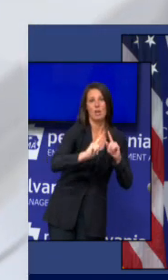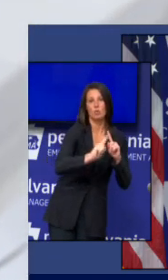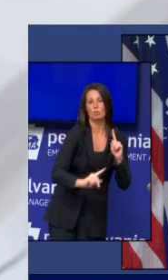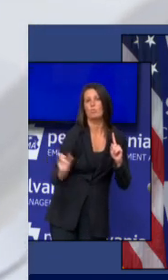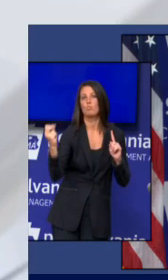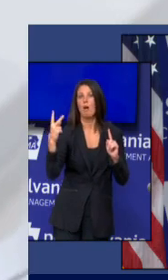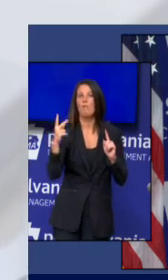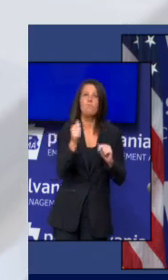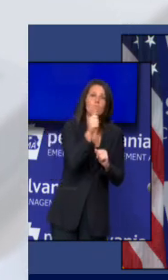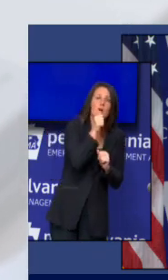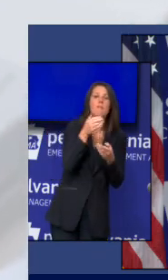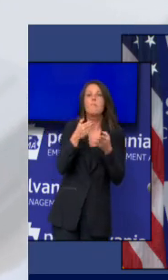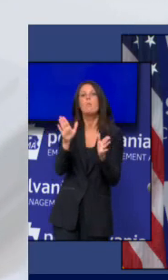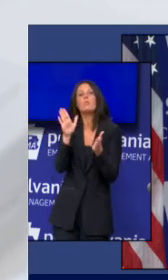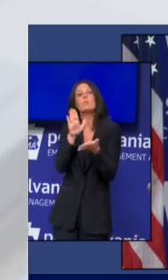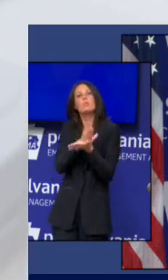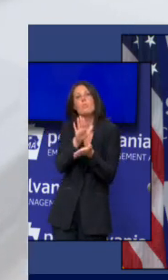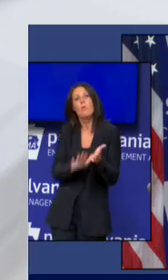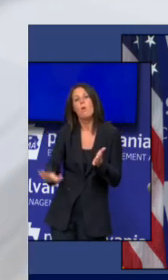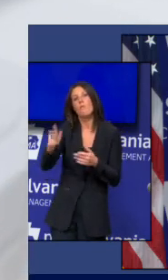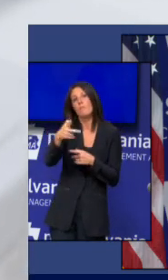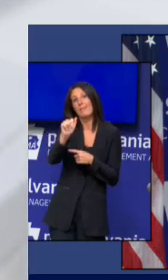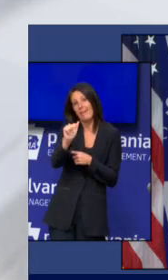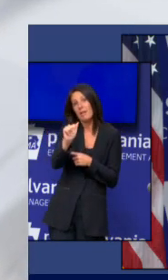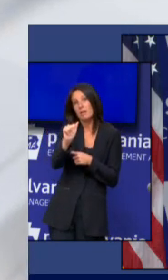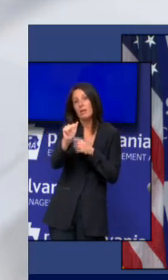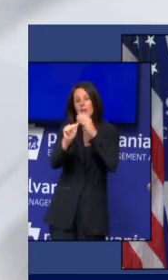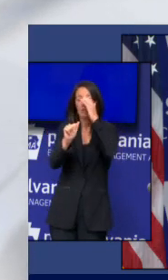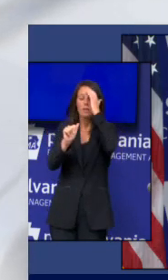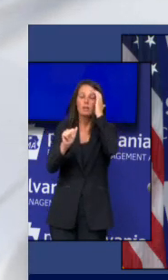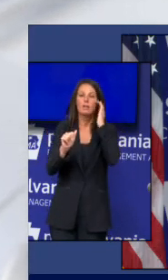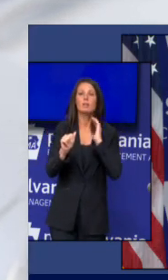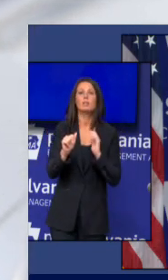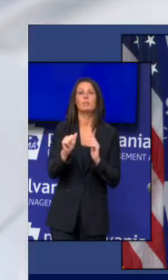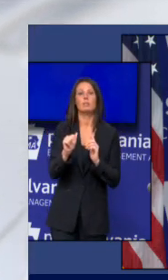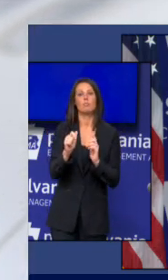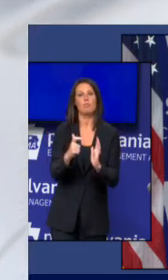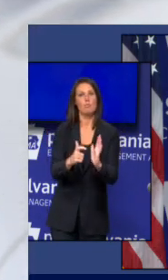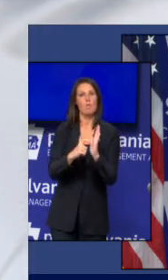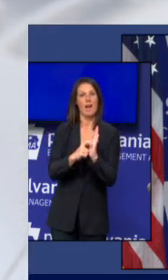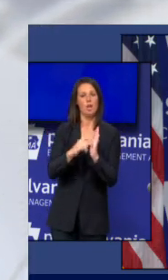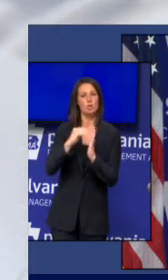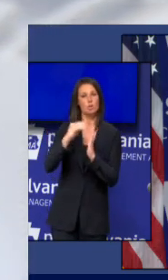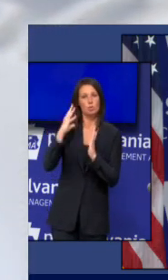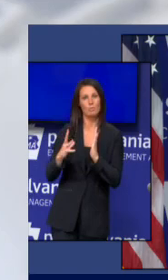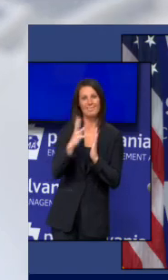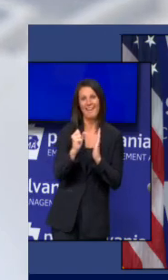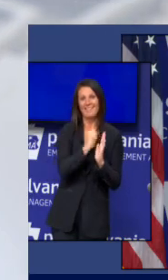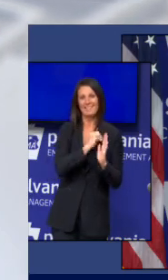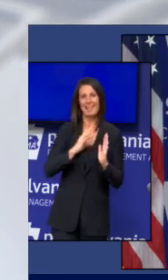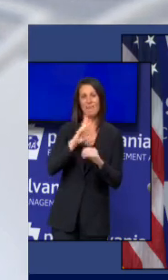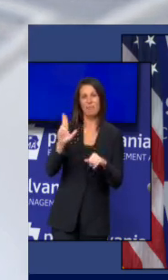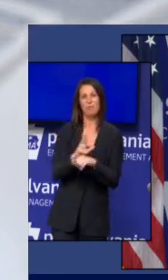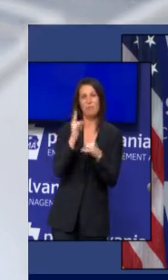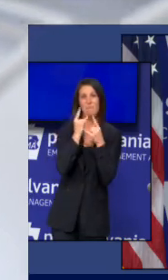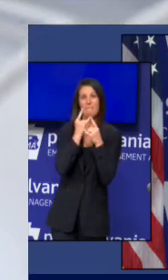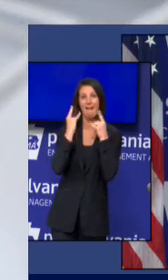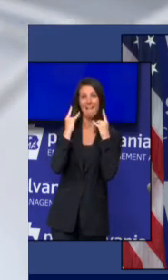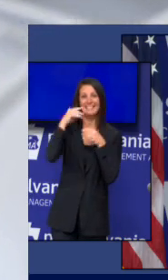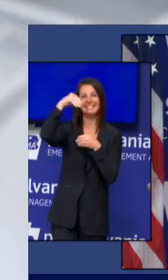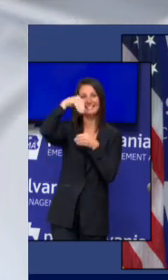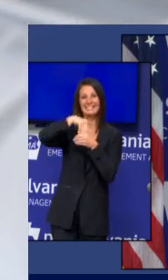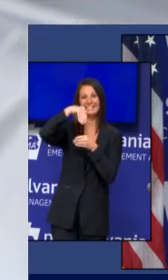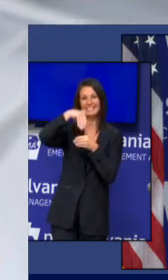and public schools across the country, across the state, to require students and staff to wear masks when they're